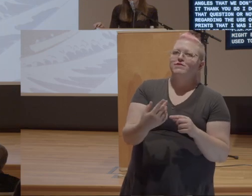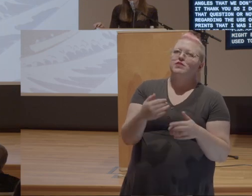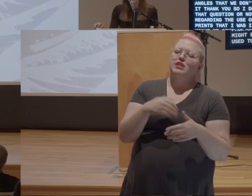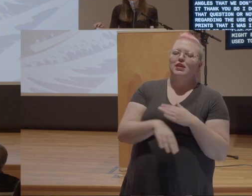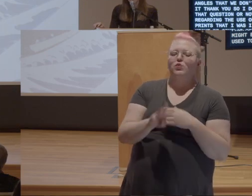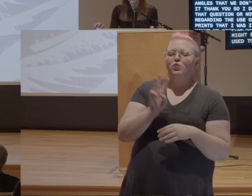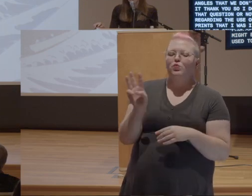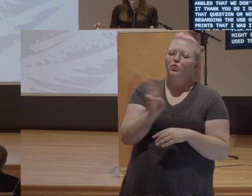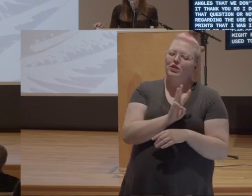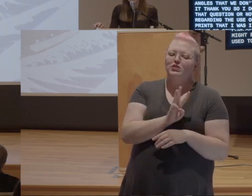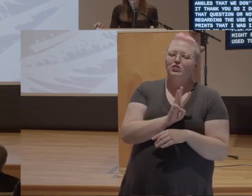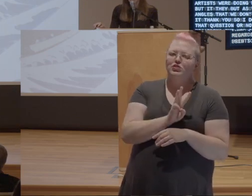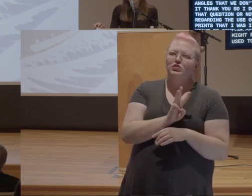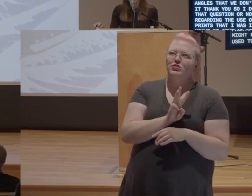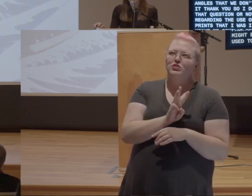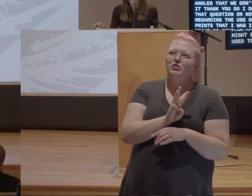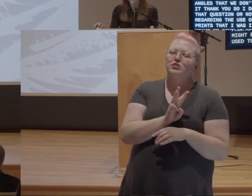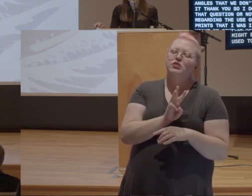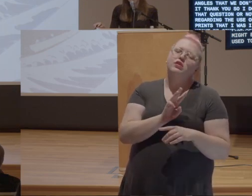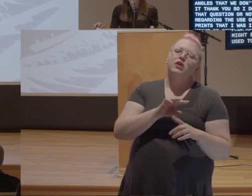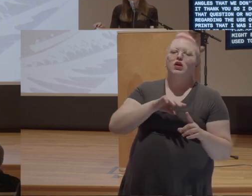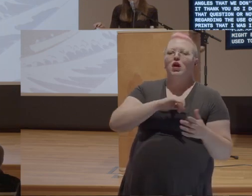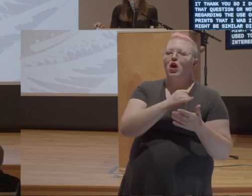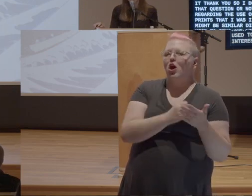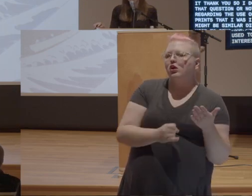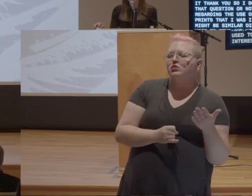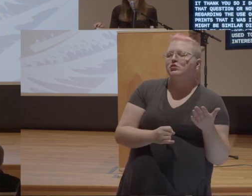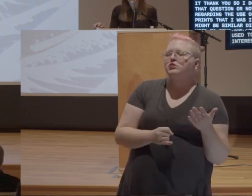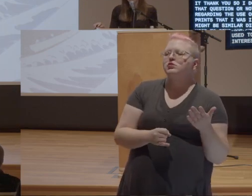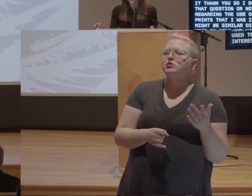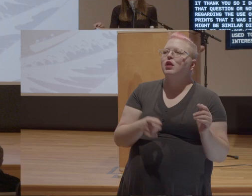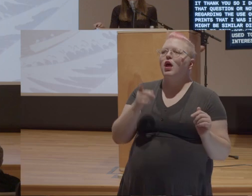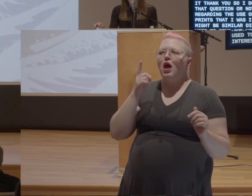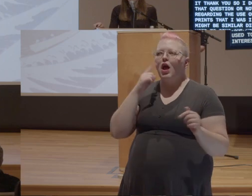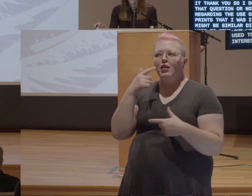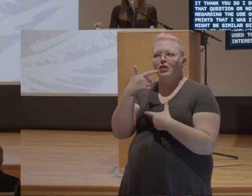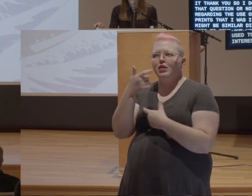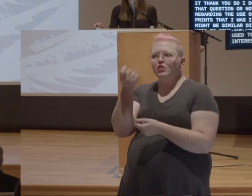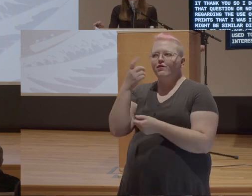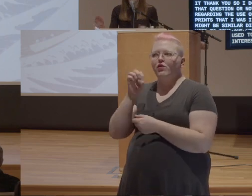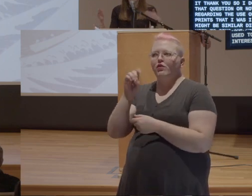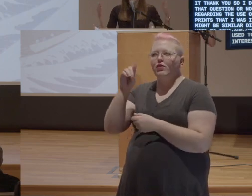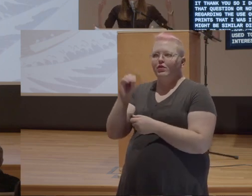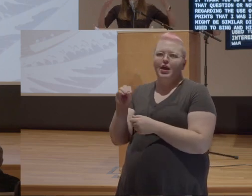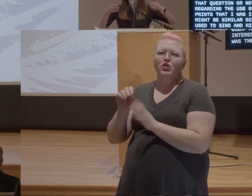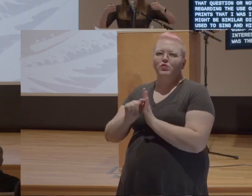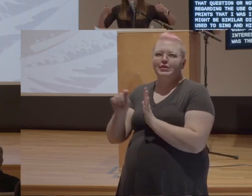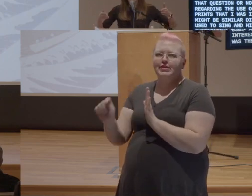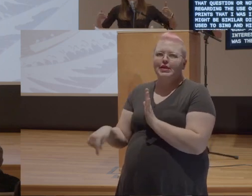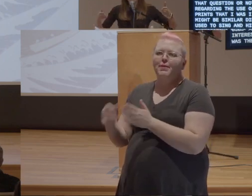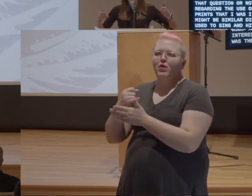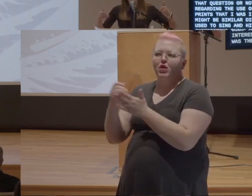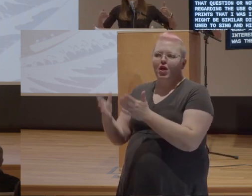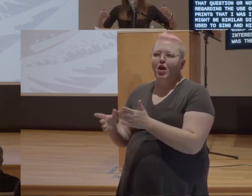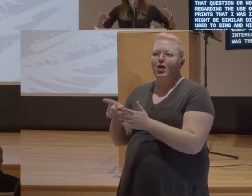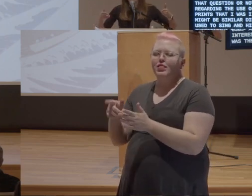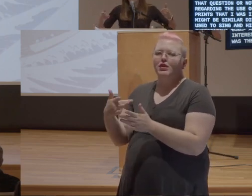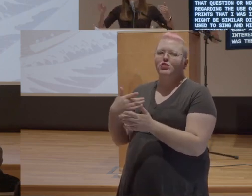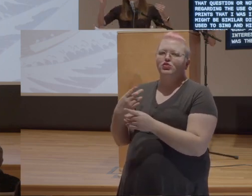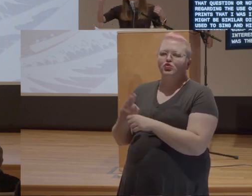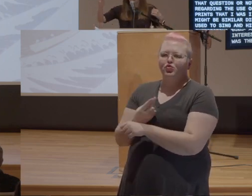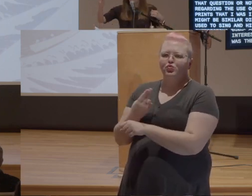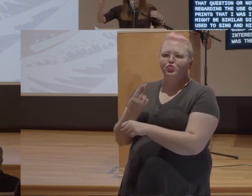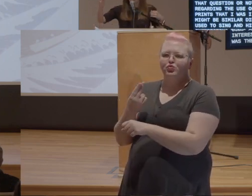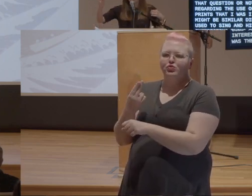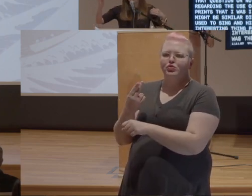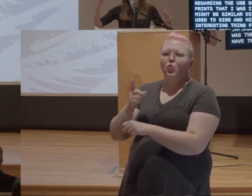so I think the most interesting thing for the Edo period designers was the idea of one-point perspective, where